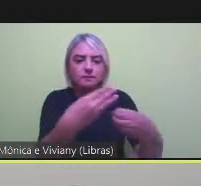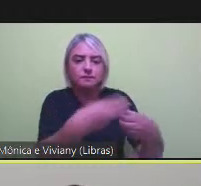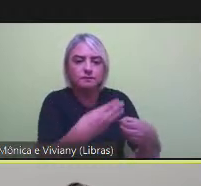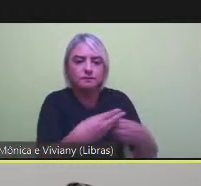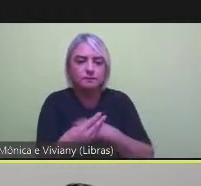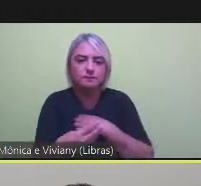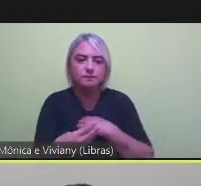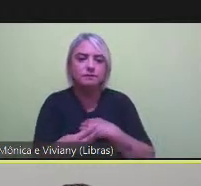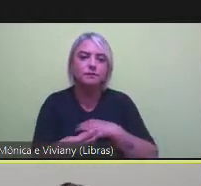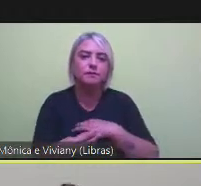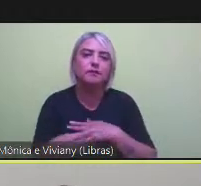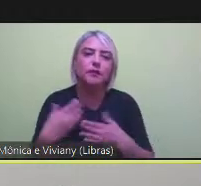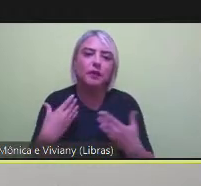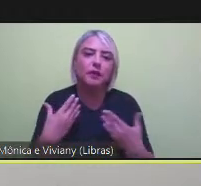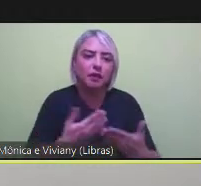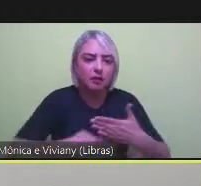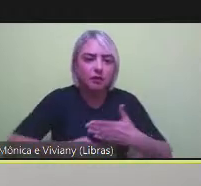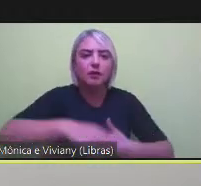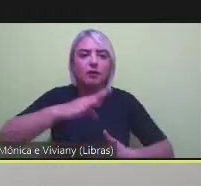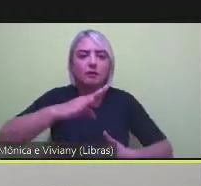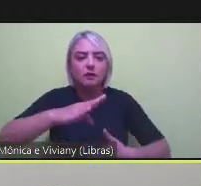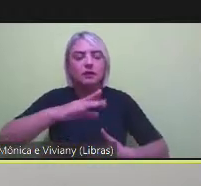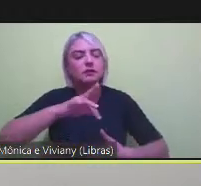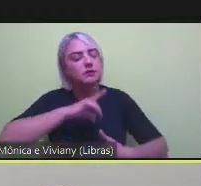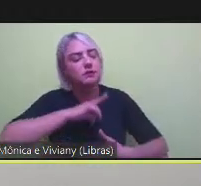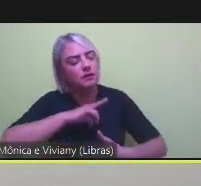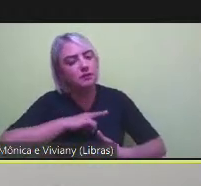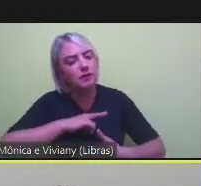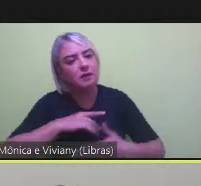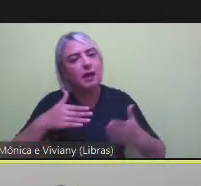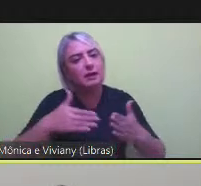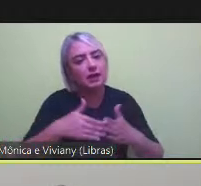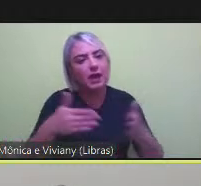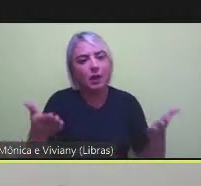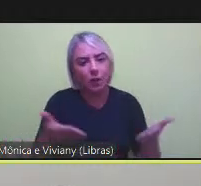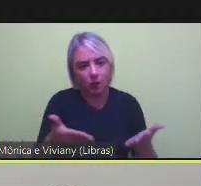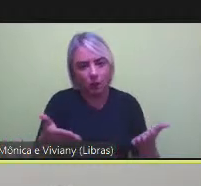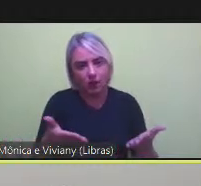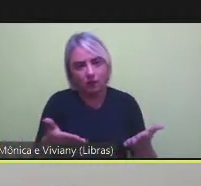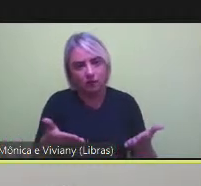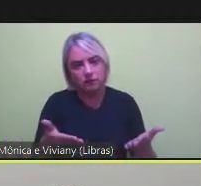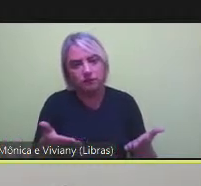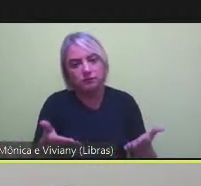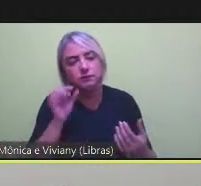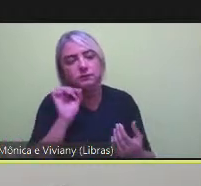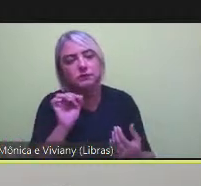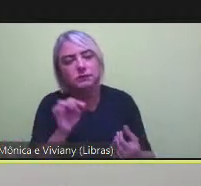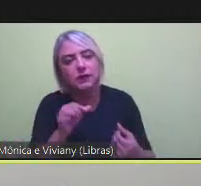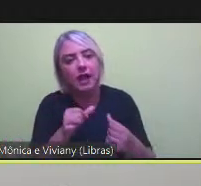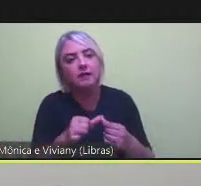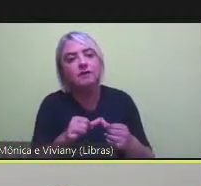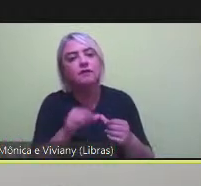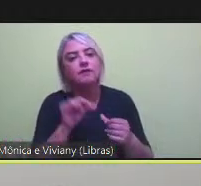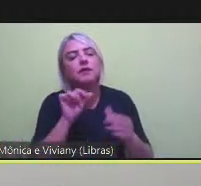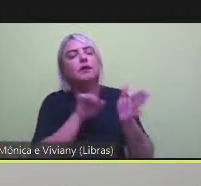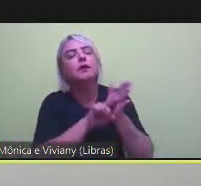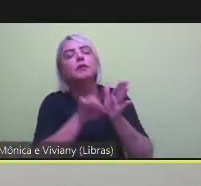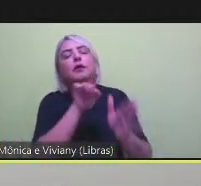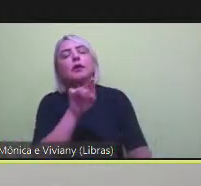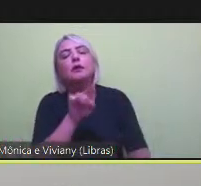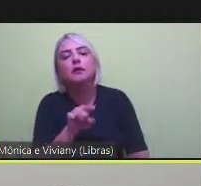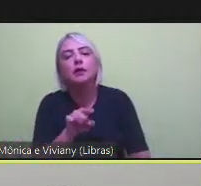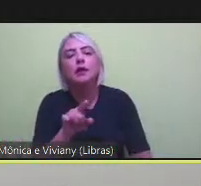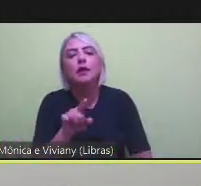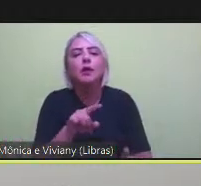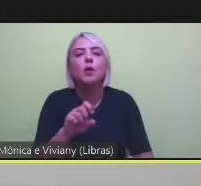our municipality in face of all the advancements that we have until now. And now we